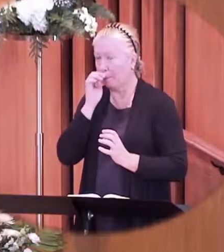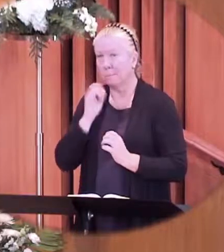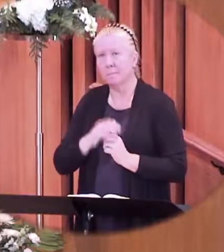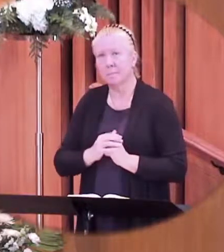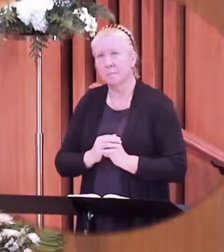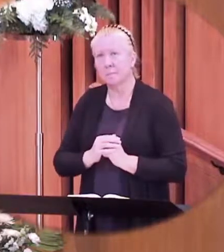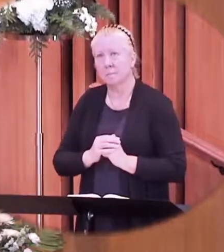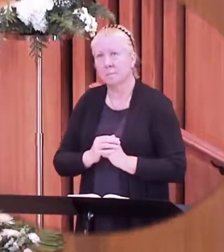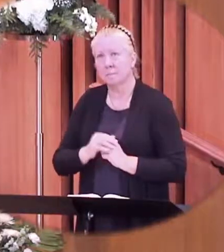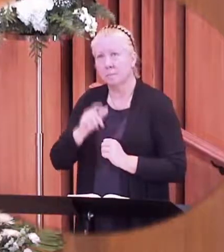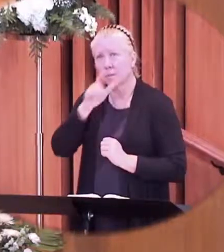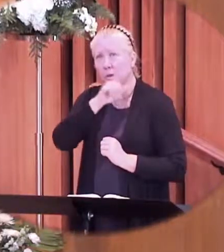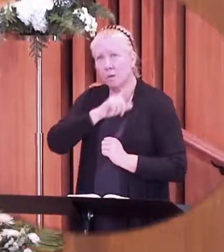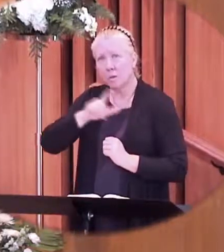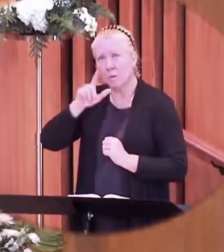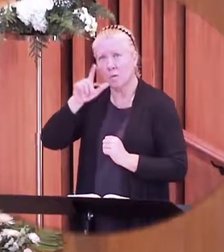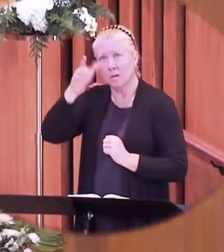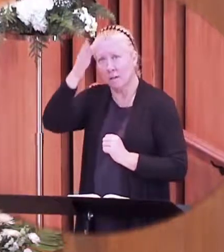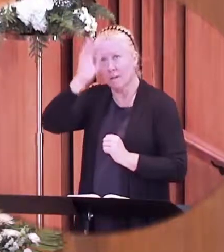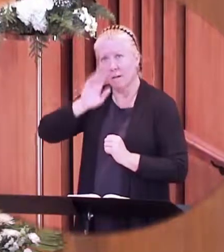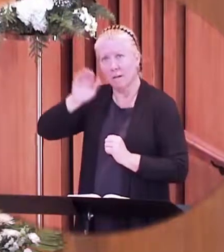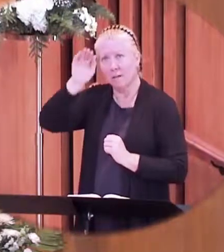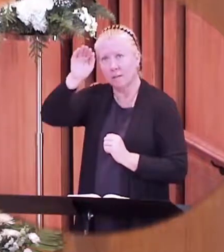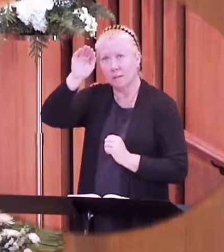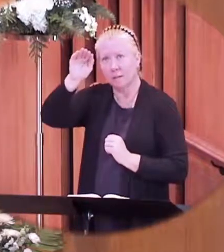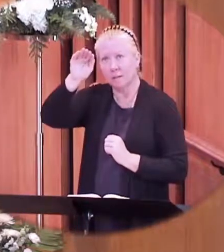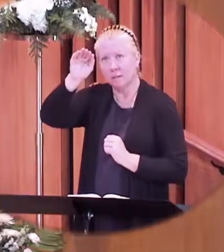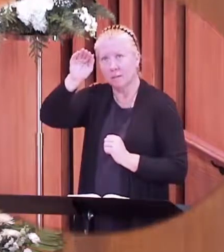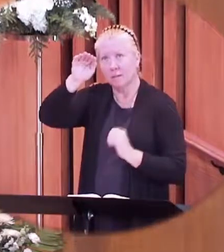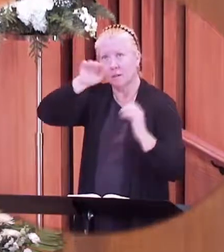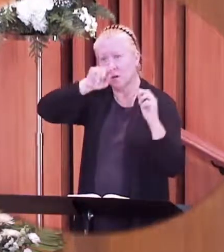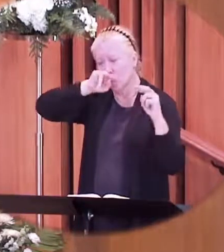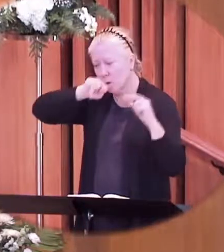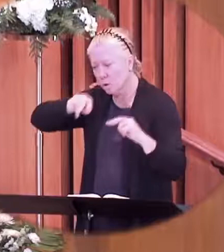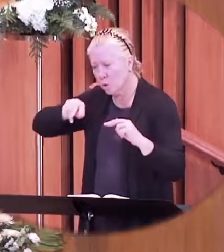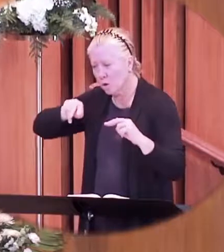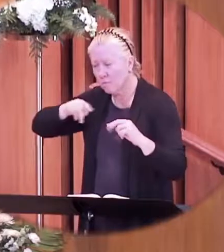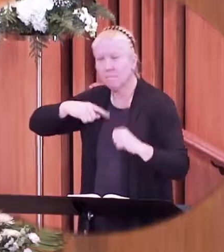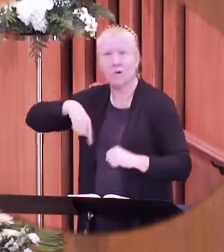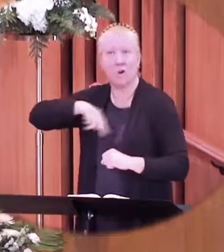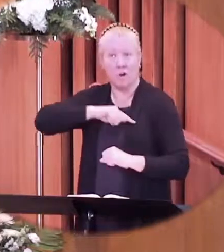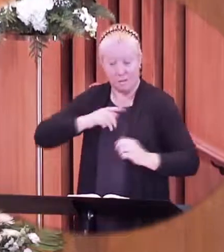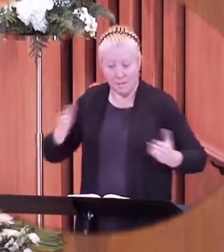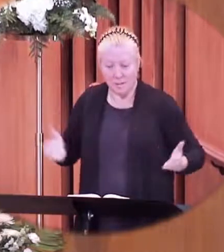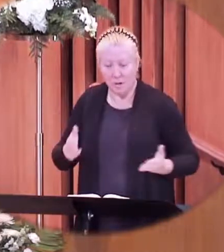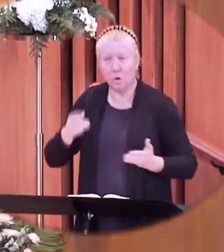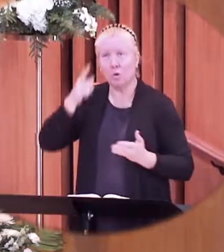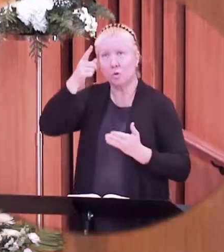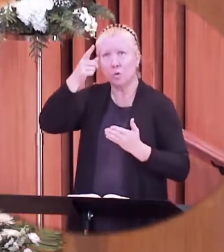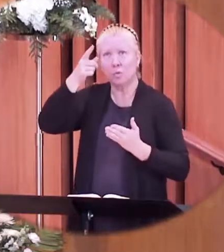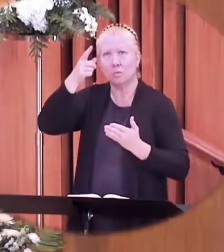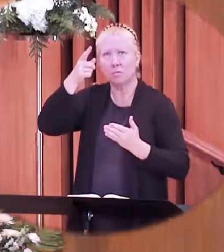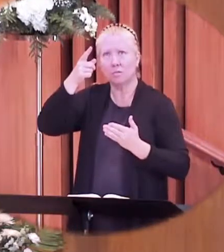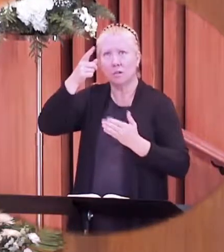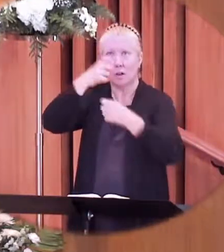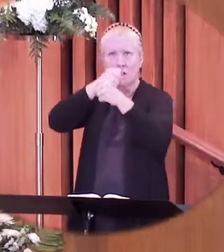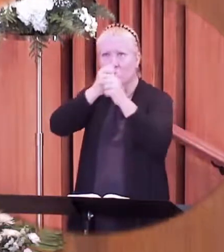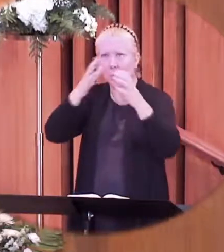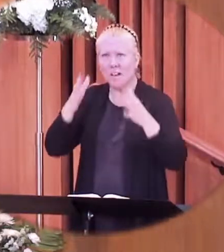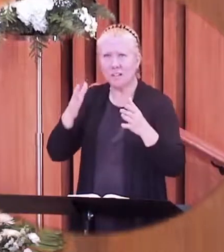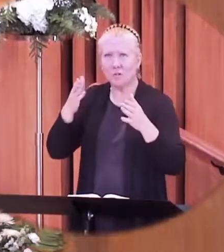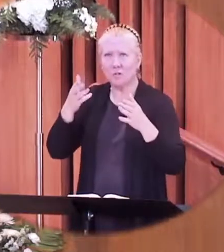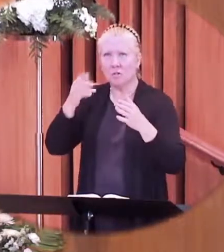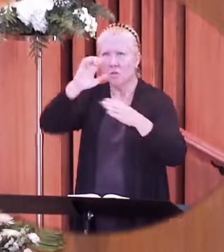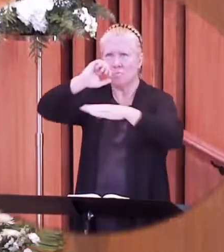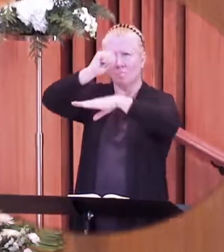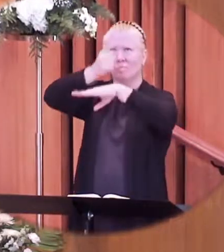Look upon us, O God, Creator and Ruler of all things, and that we